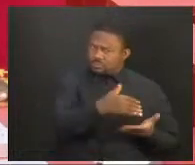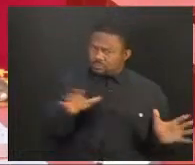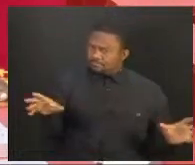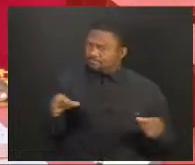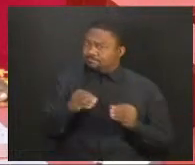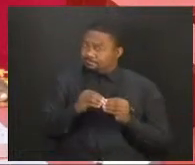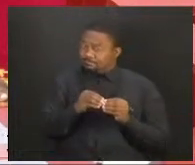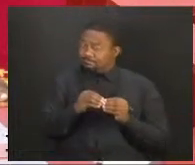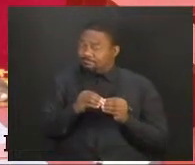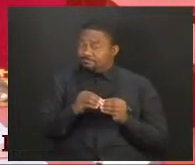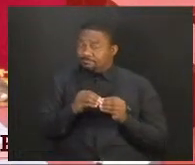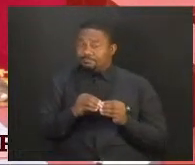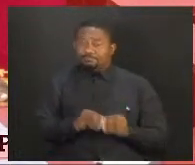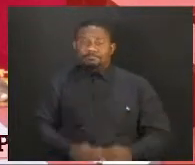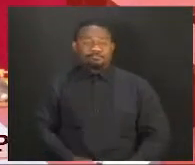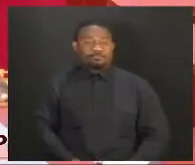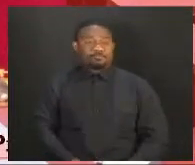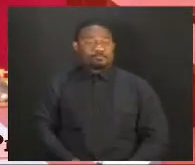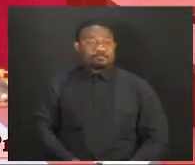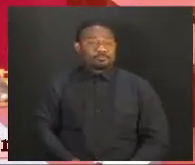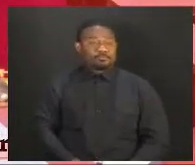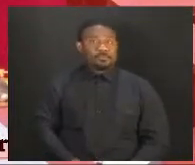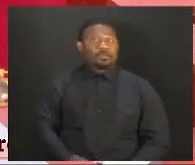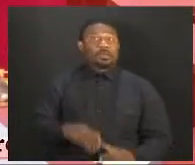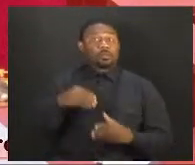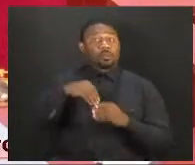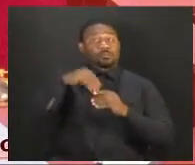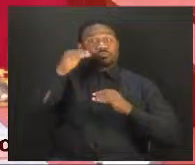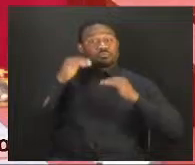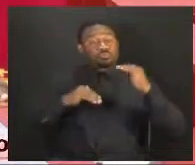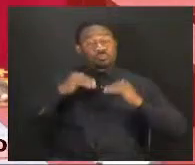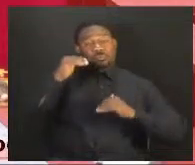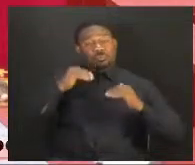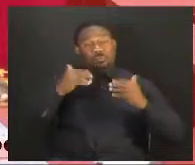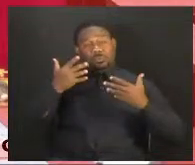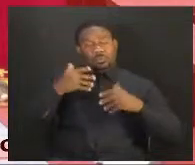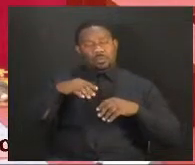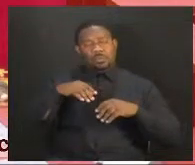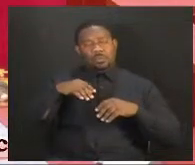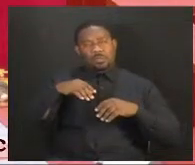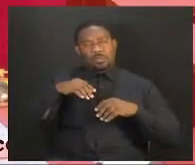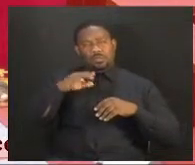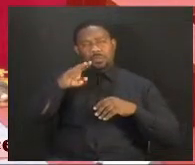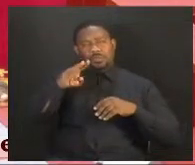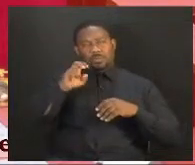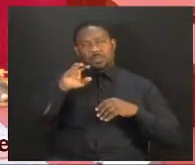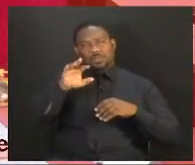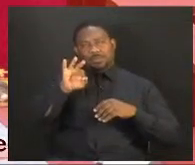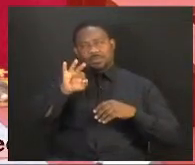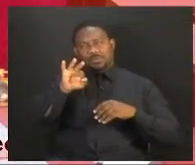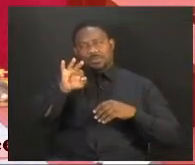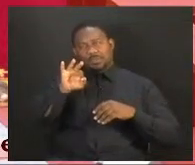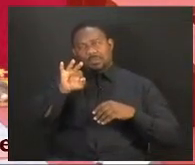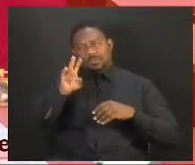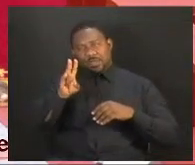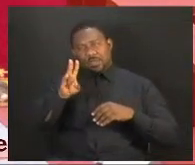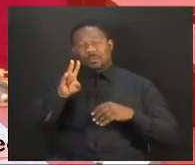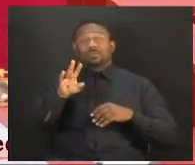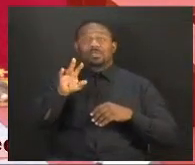on commitment basis, including discrepancies, amounted to 279.2 billion,